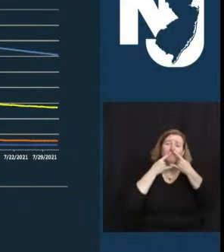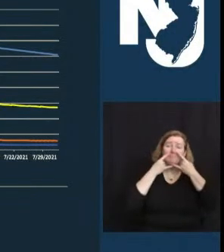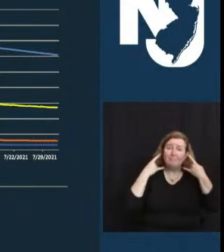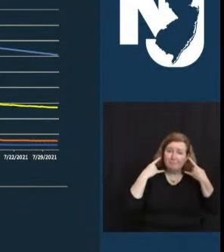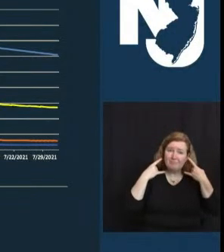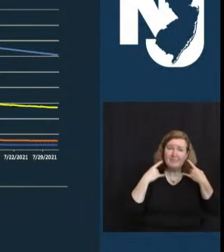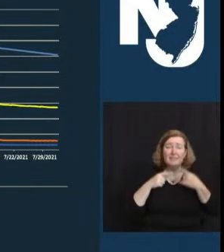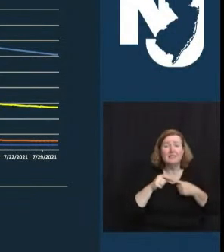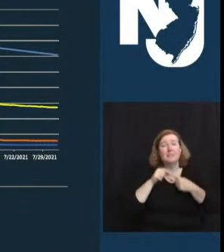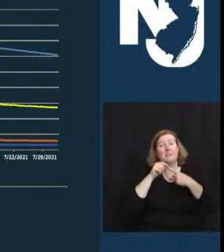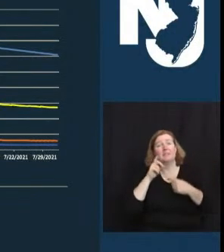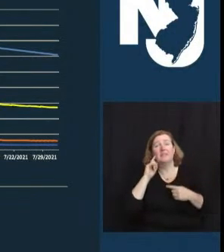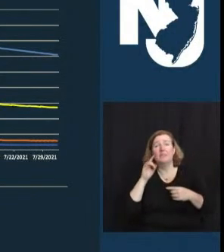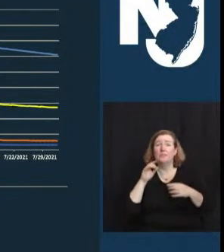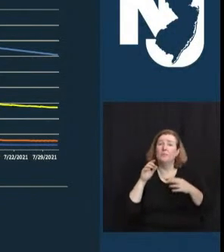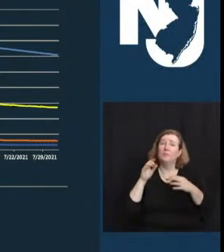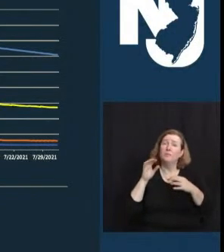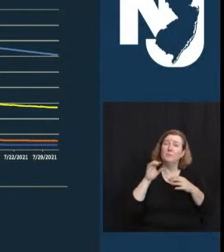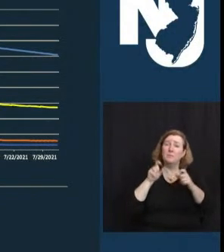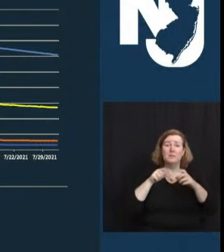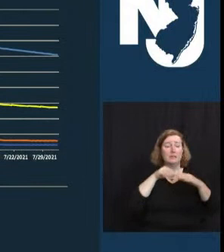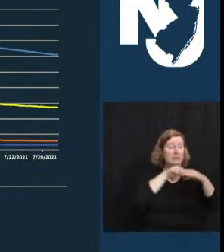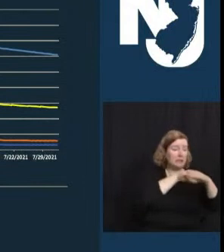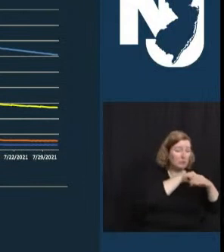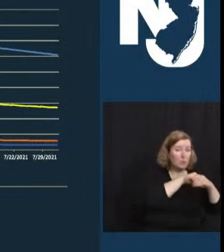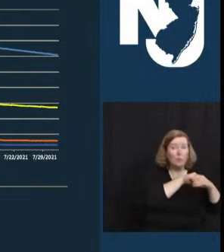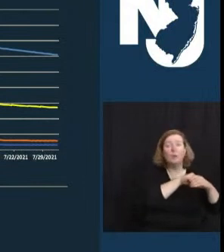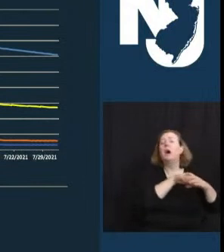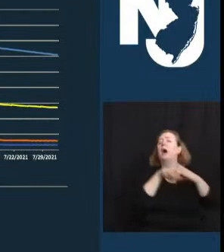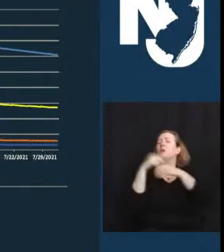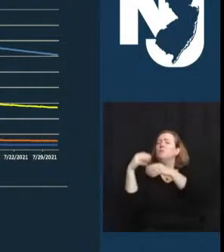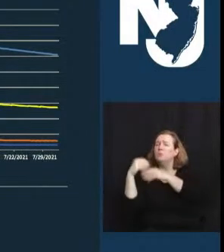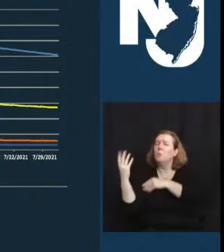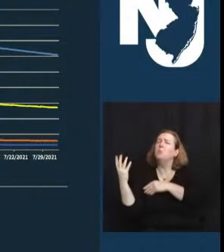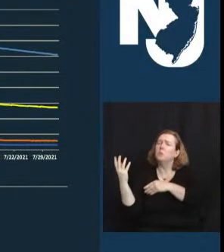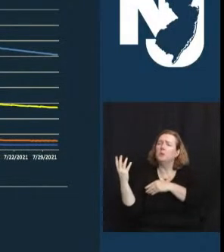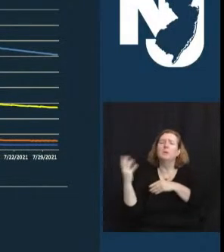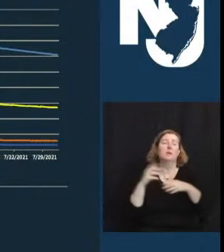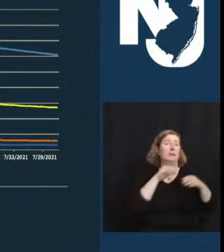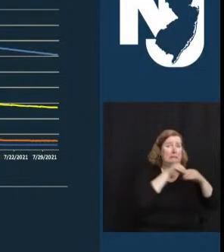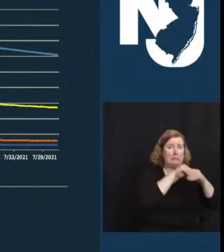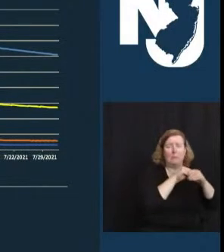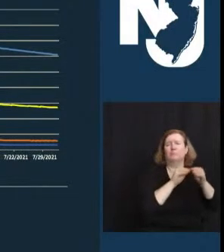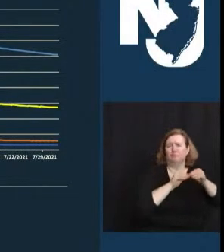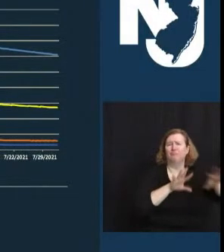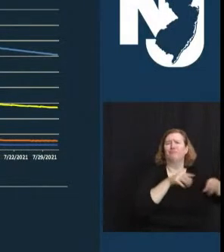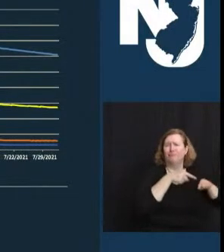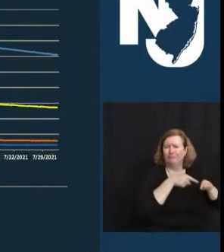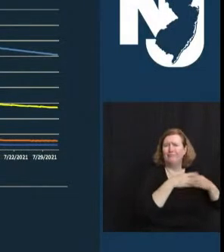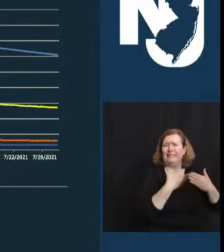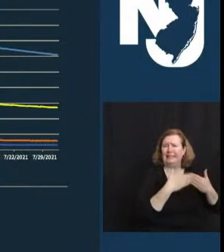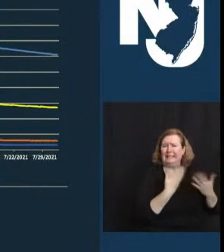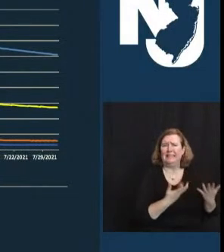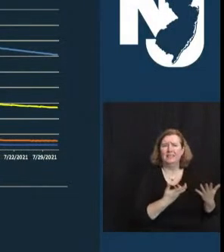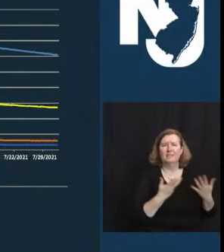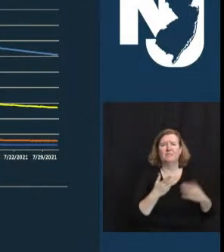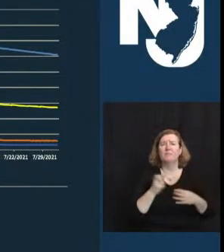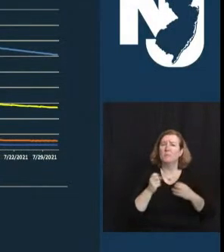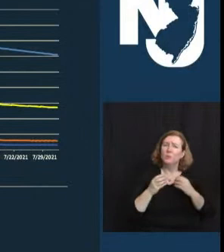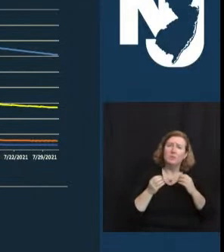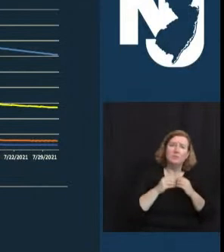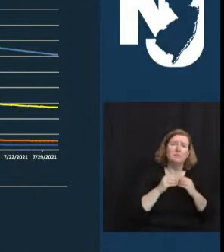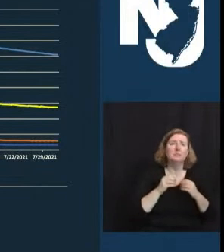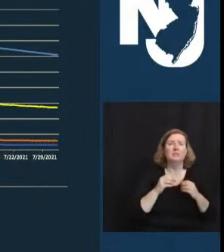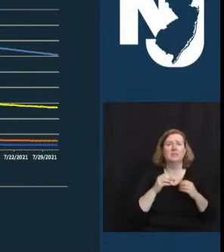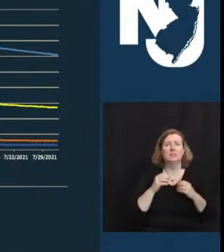we know the transmission is more likely, and also in the face of the more transmissible variants that we know are among us. More on